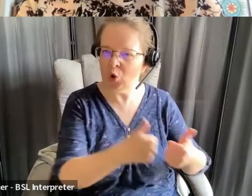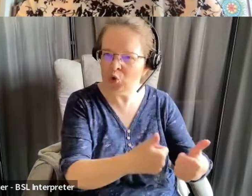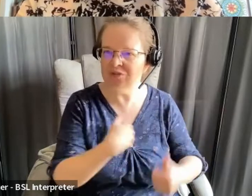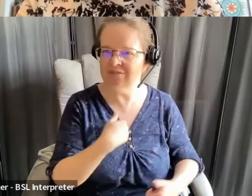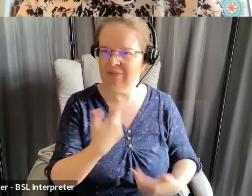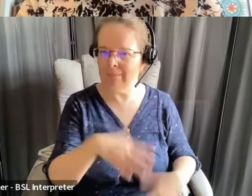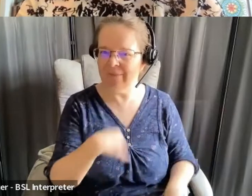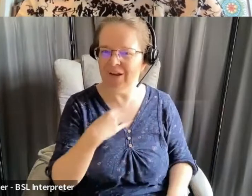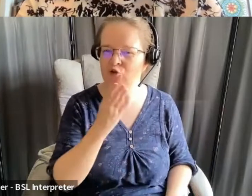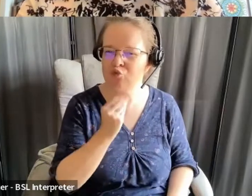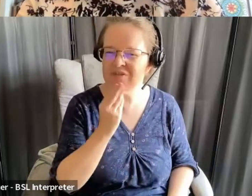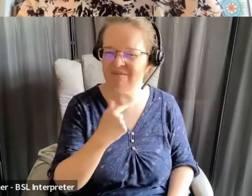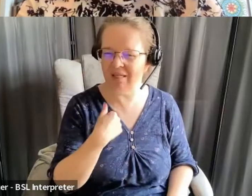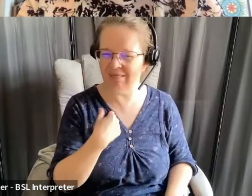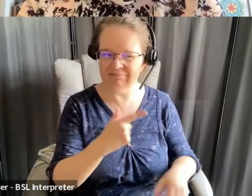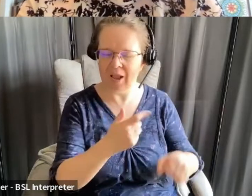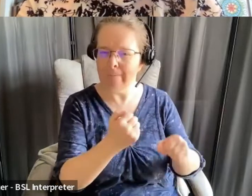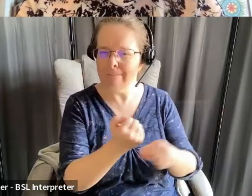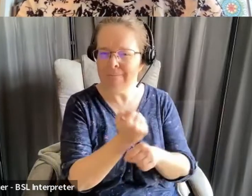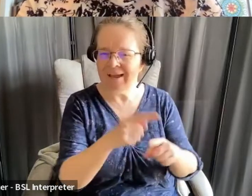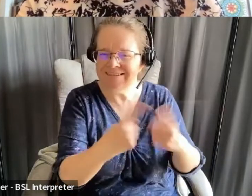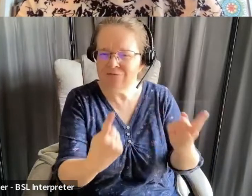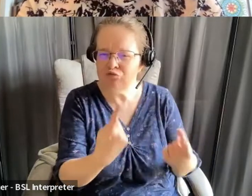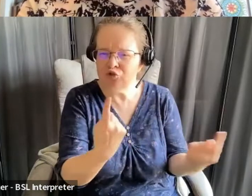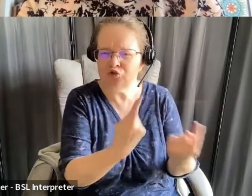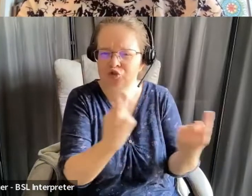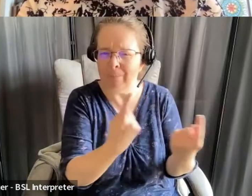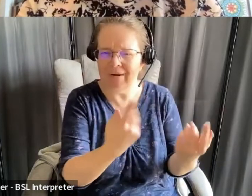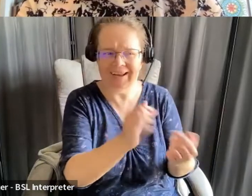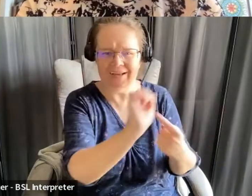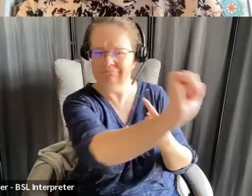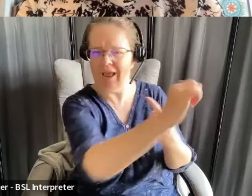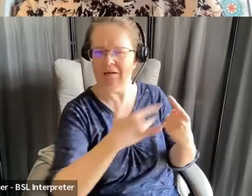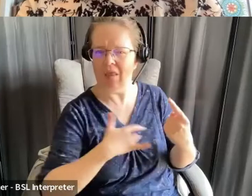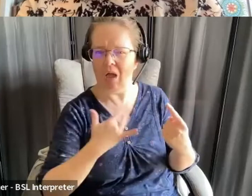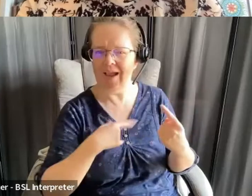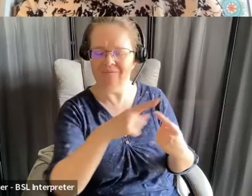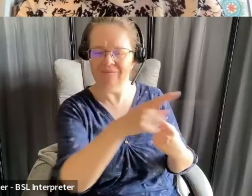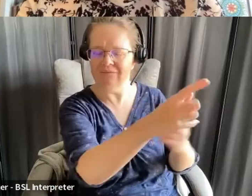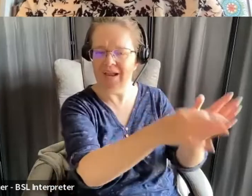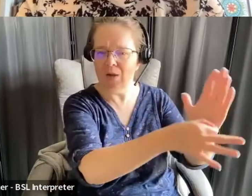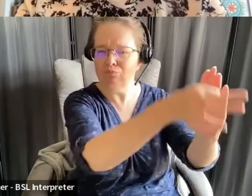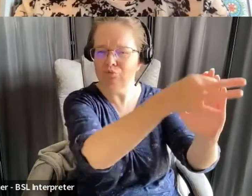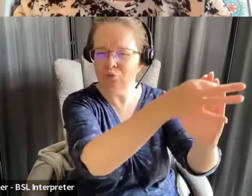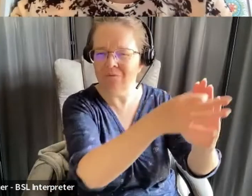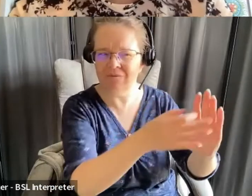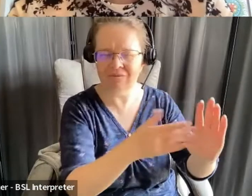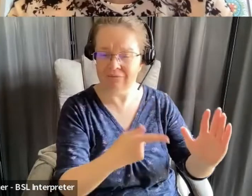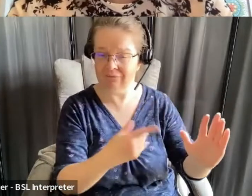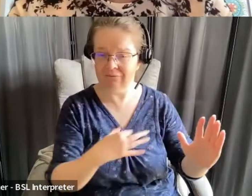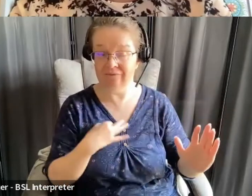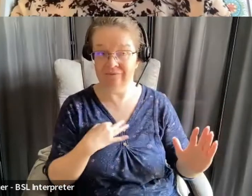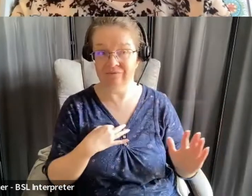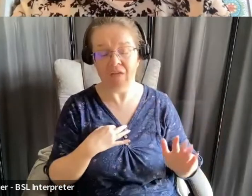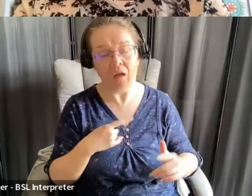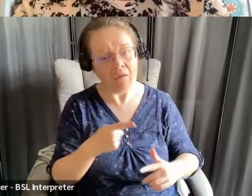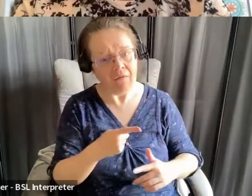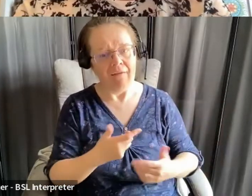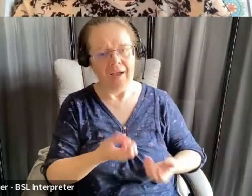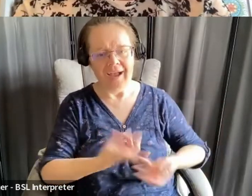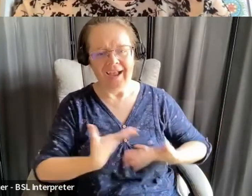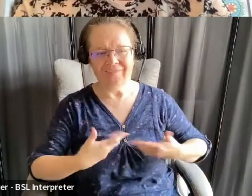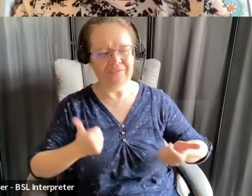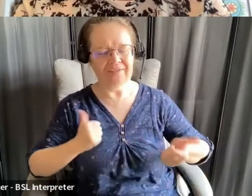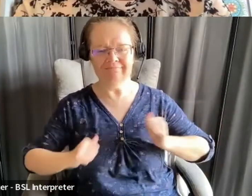however minor, to someone's life, that comes through doing voluntary work. Just in terms of one's own self-esteem and